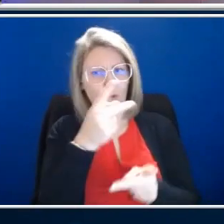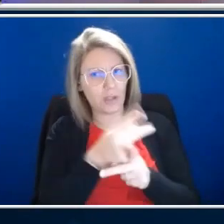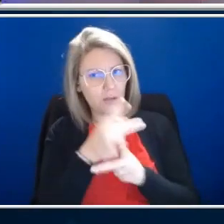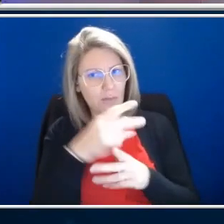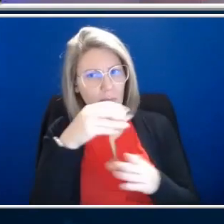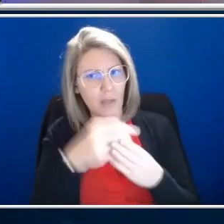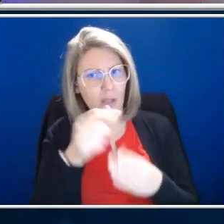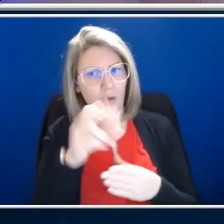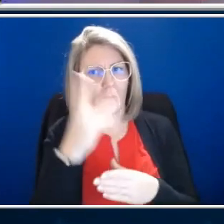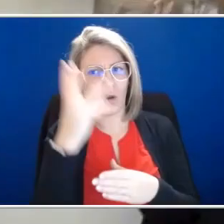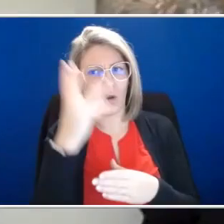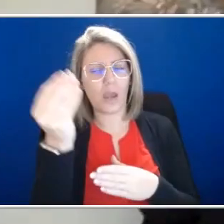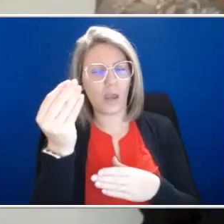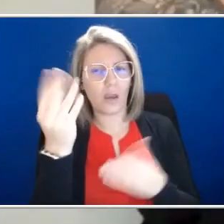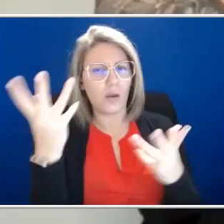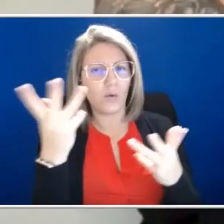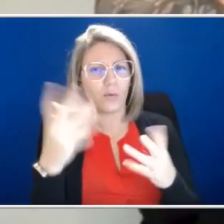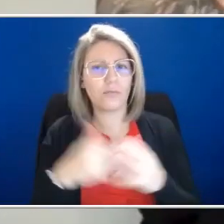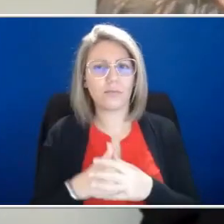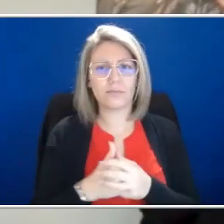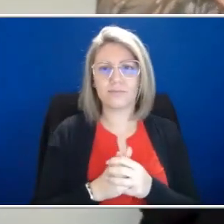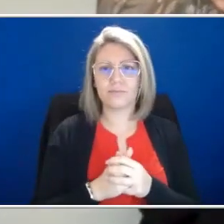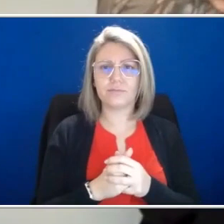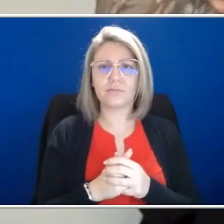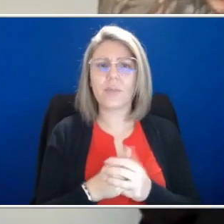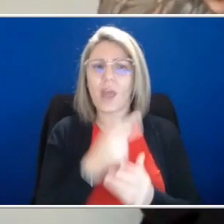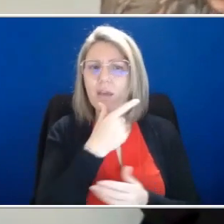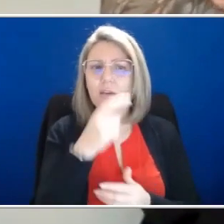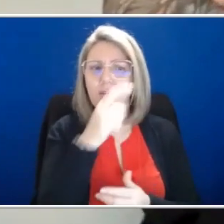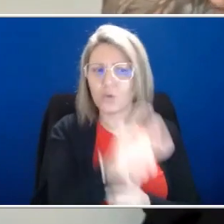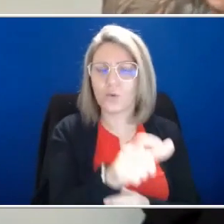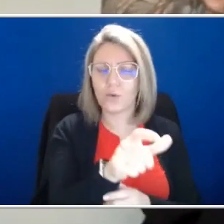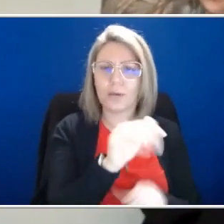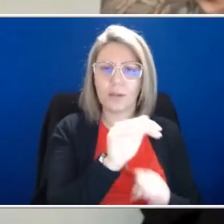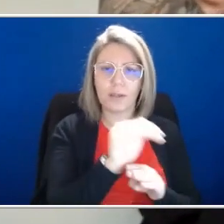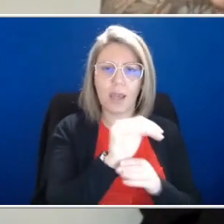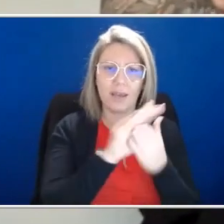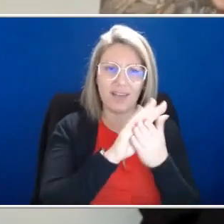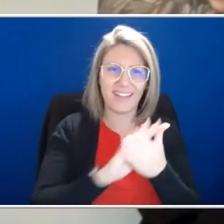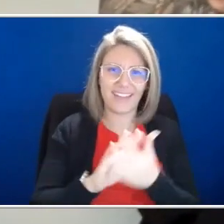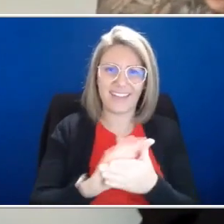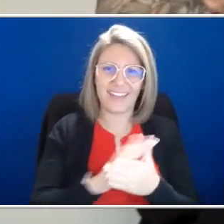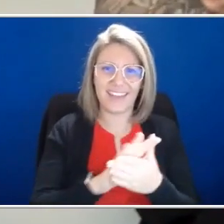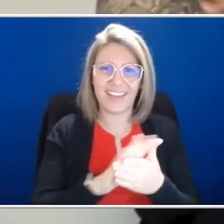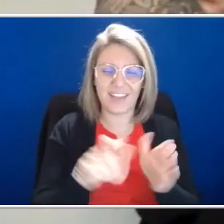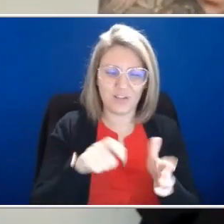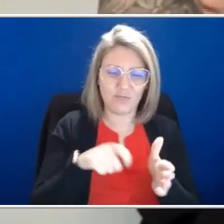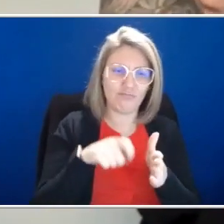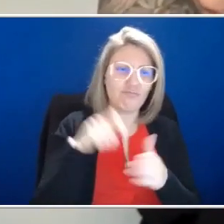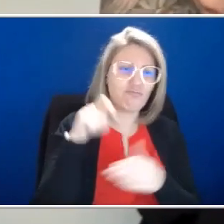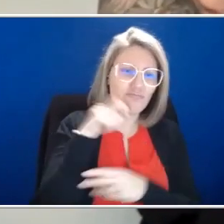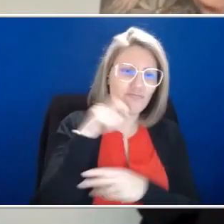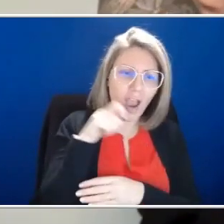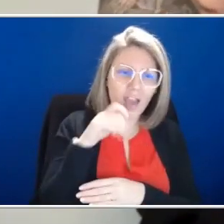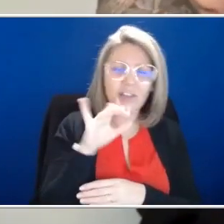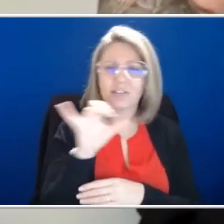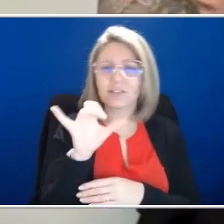time? Yeah, no, I take them out at night and clean them and brush them like I brush the rest of my teeth.